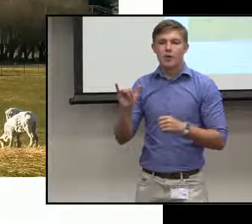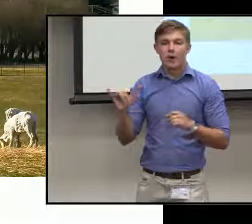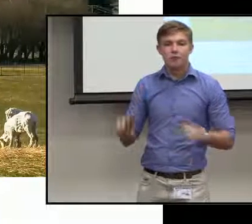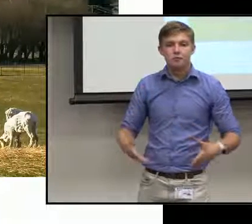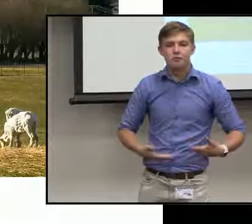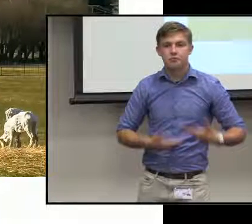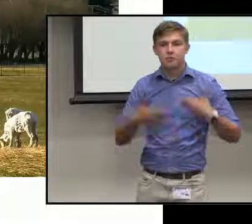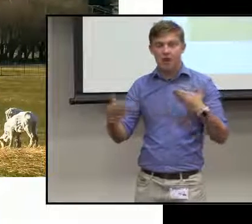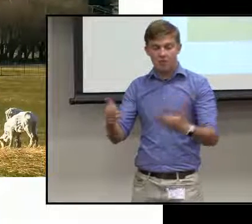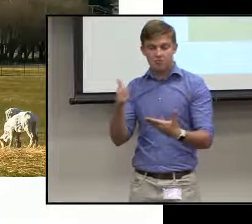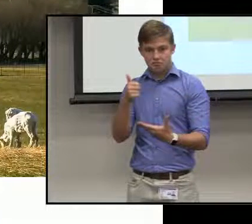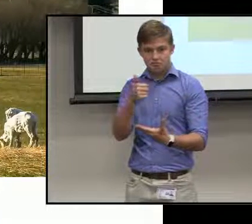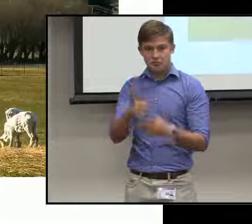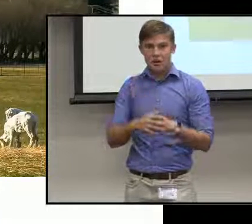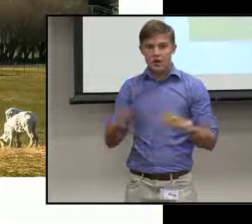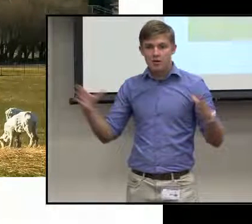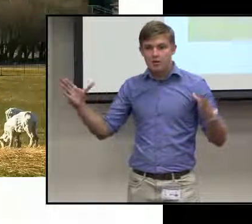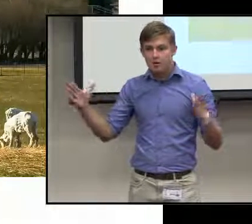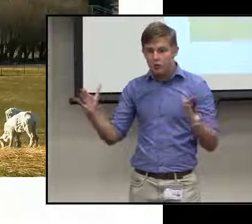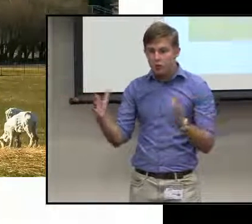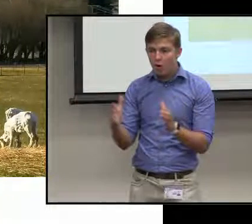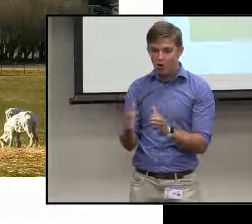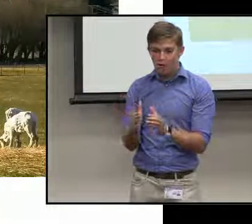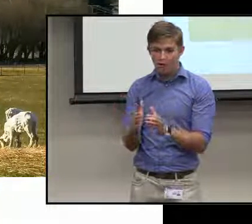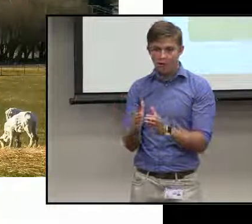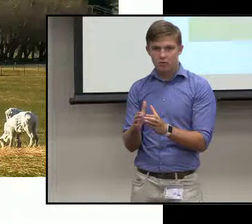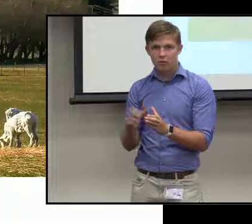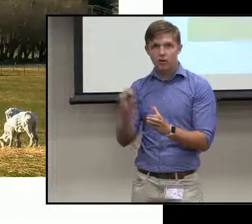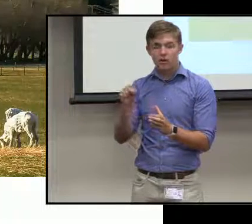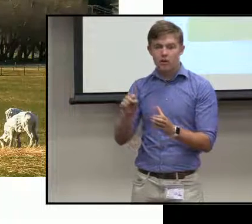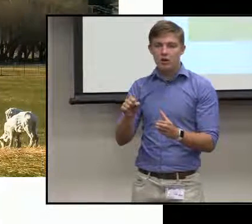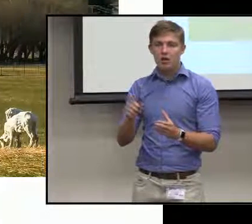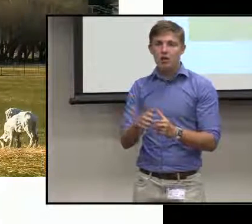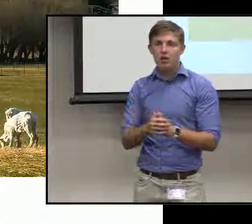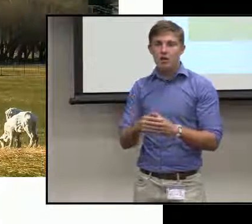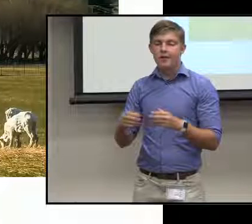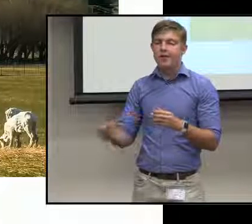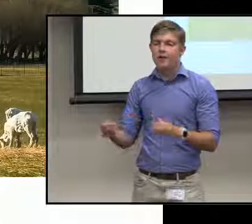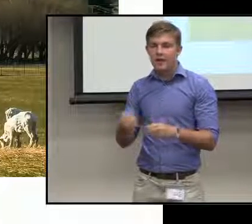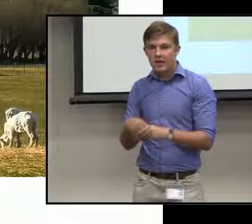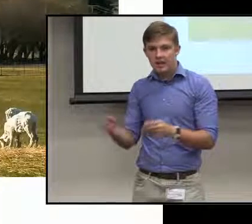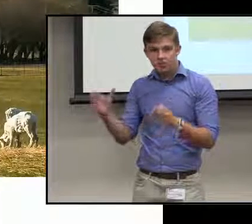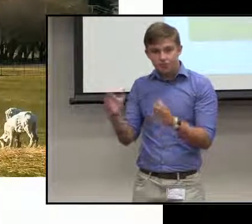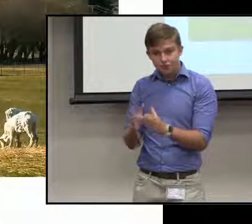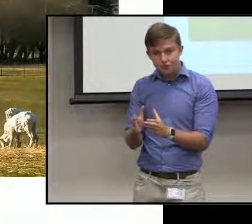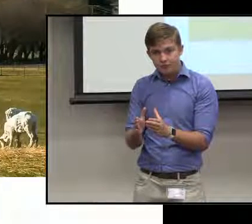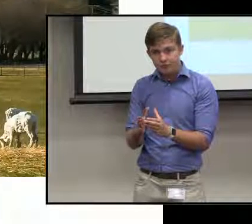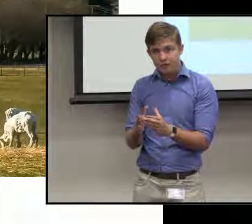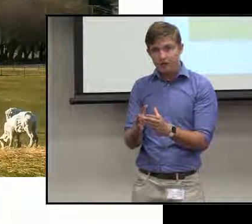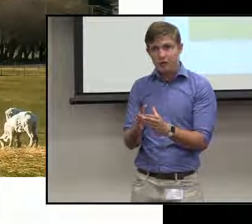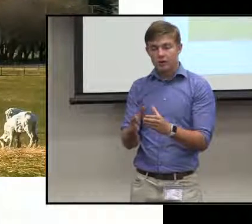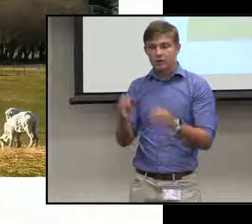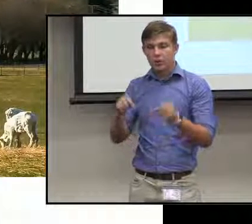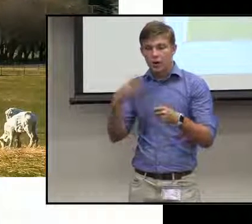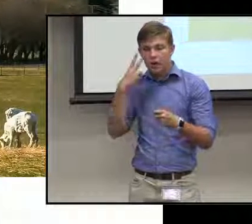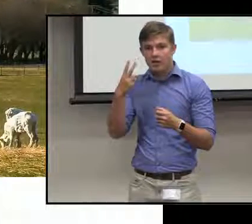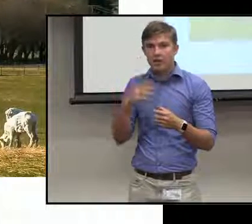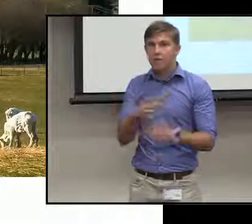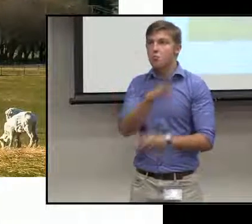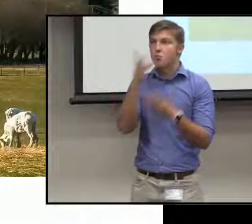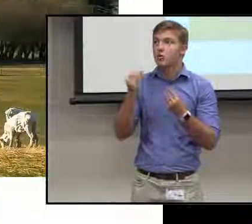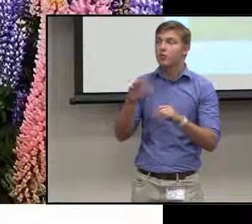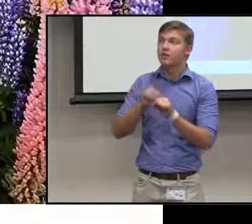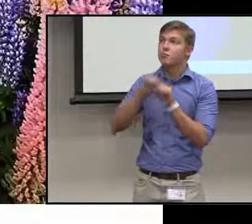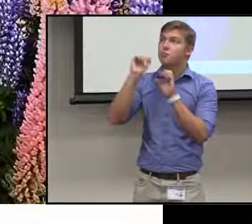small and very compact, and yet in this compactness, They have, as you can see, beautiful